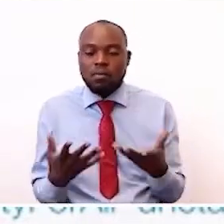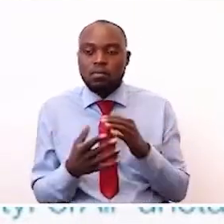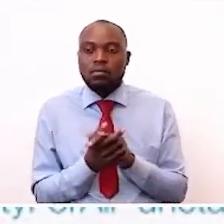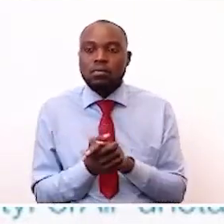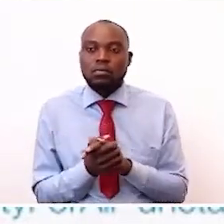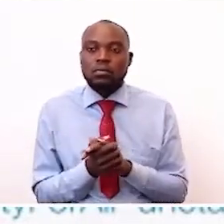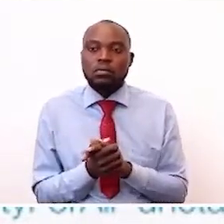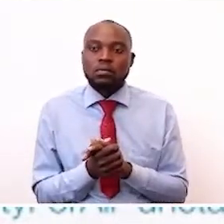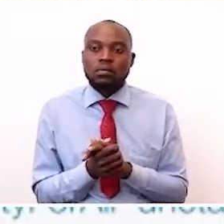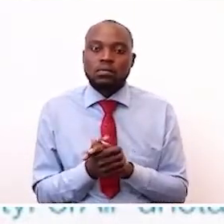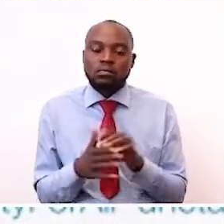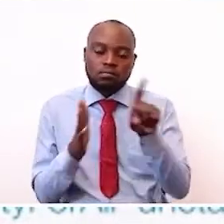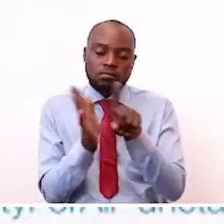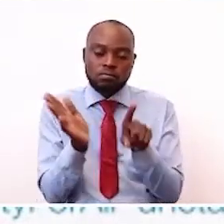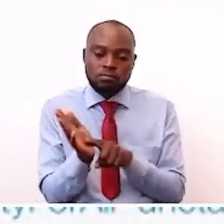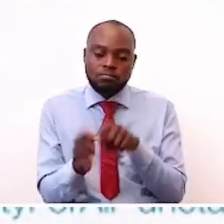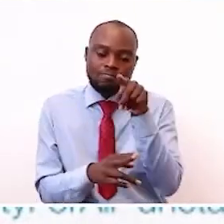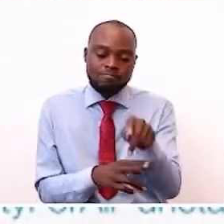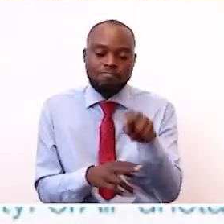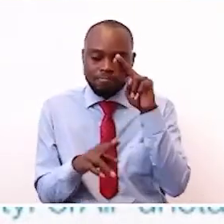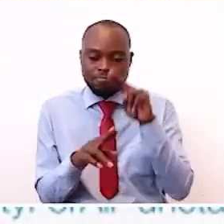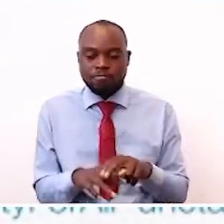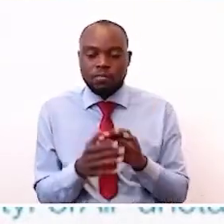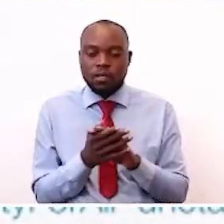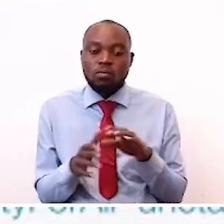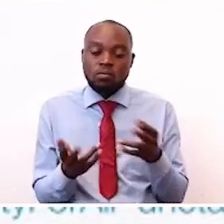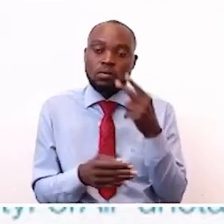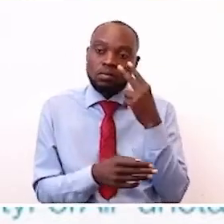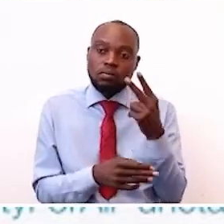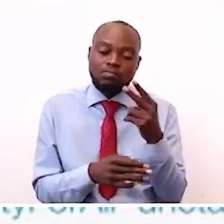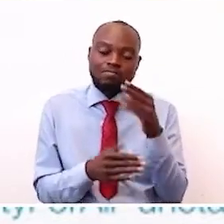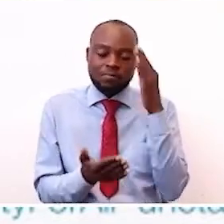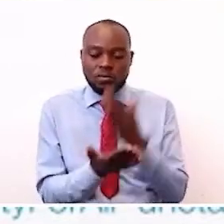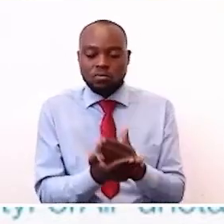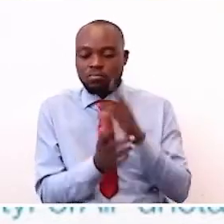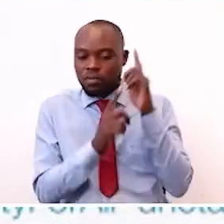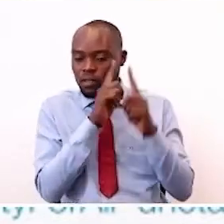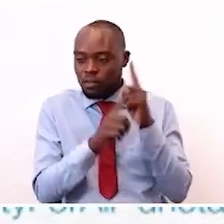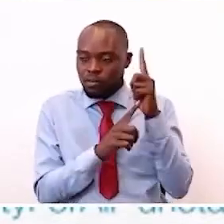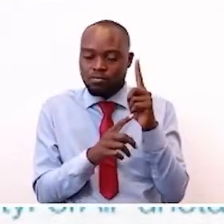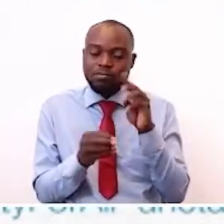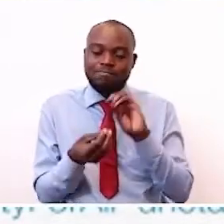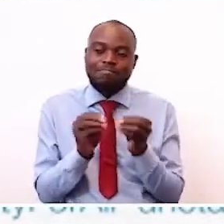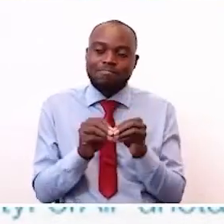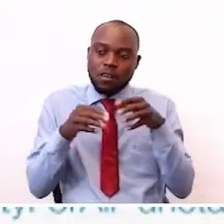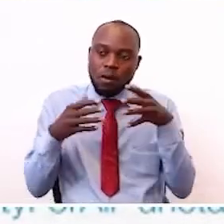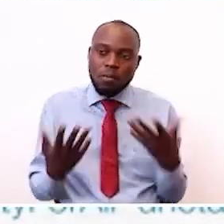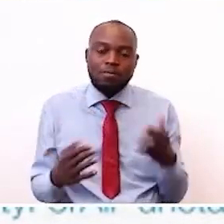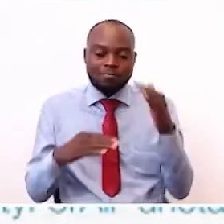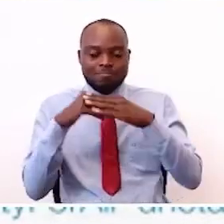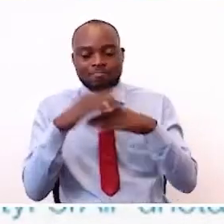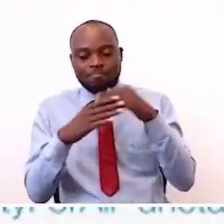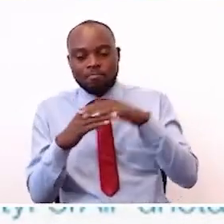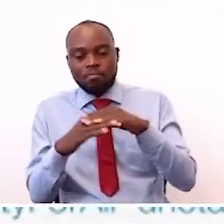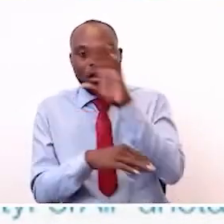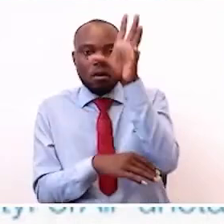this policy space so that you start thinking about how would you restructure an